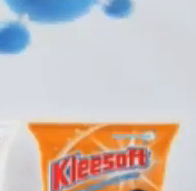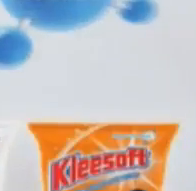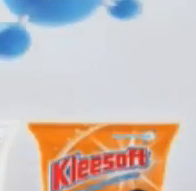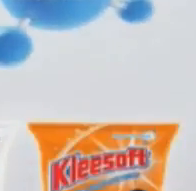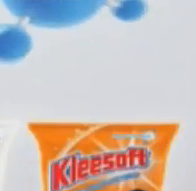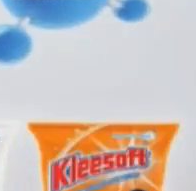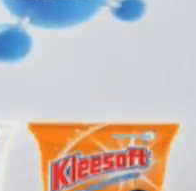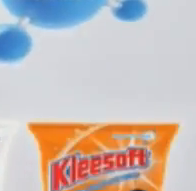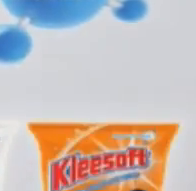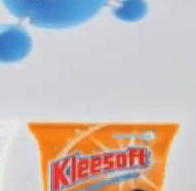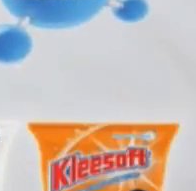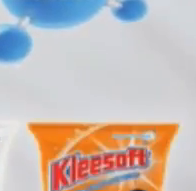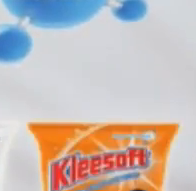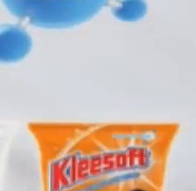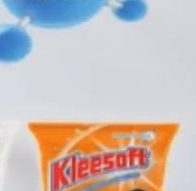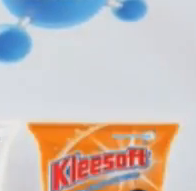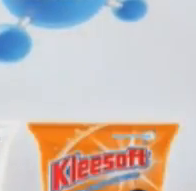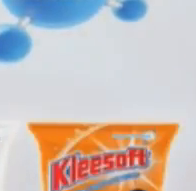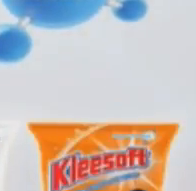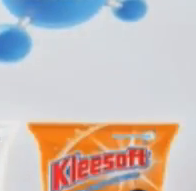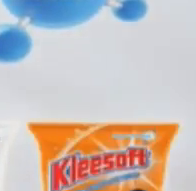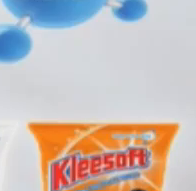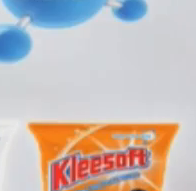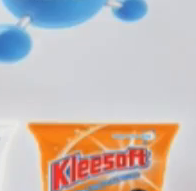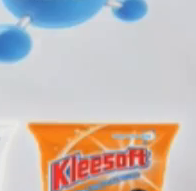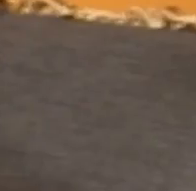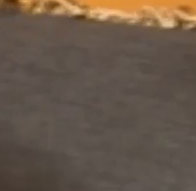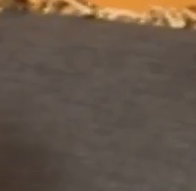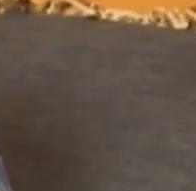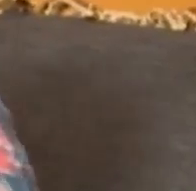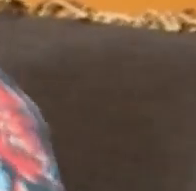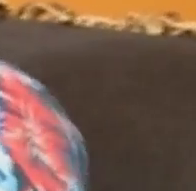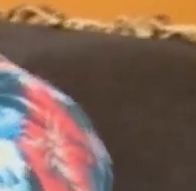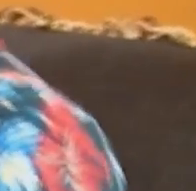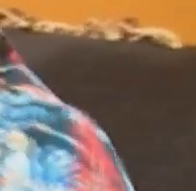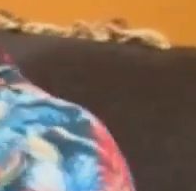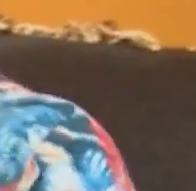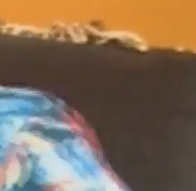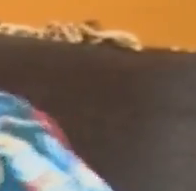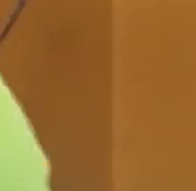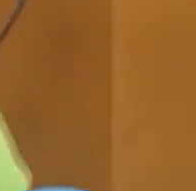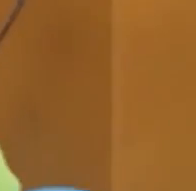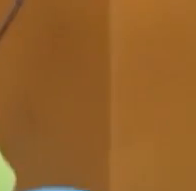Clean Soft kicks out stains. Kimateki.